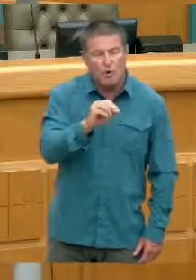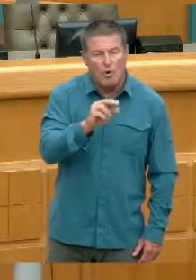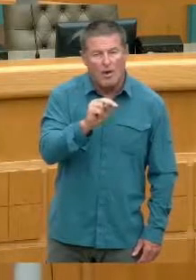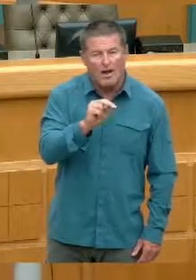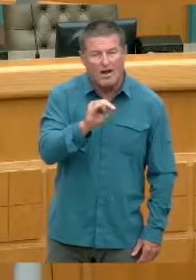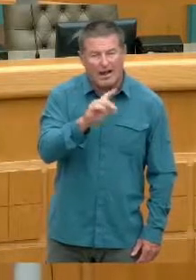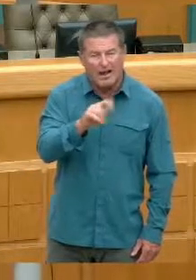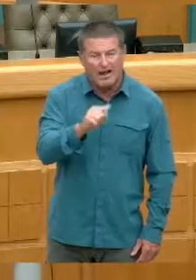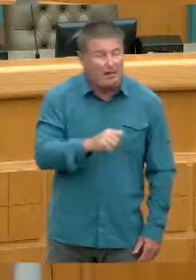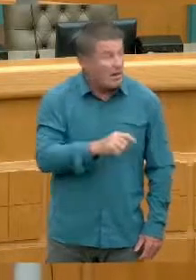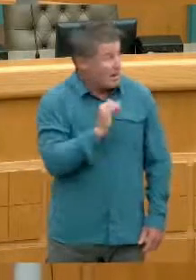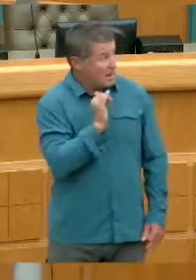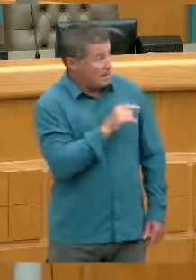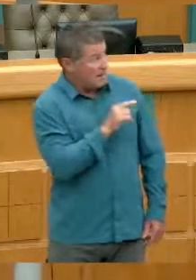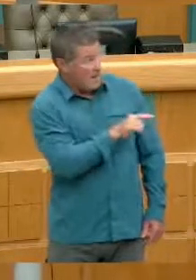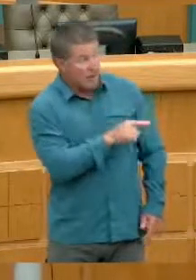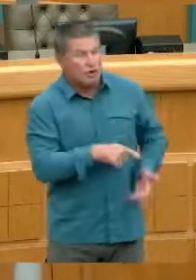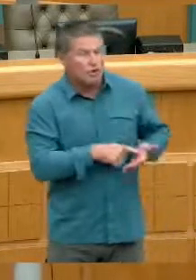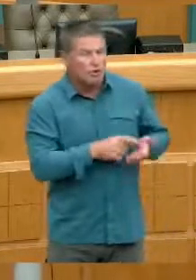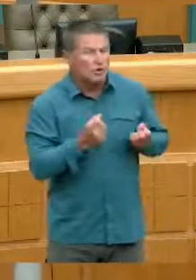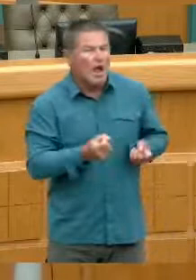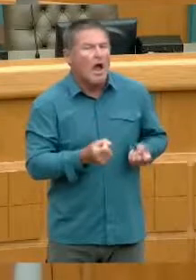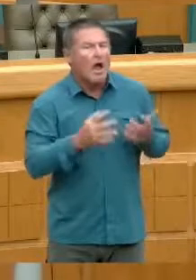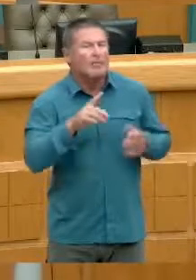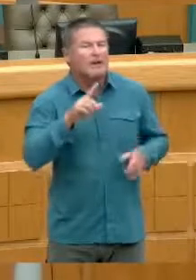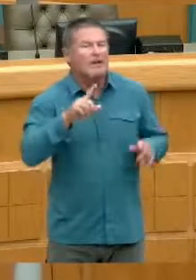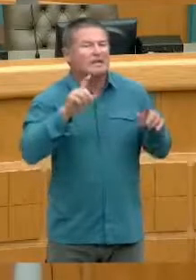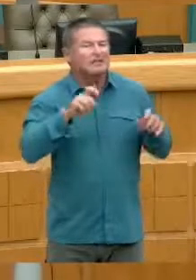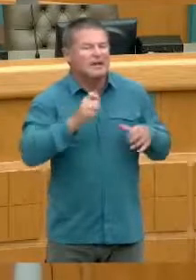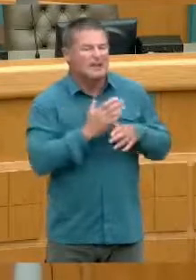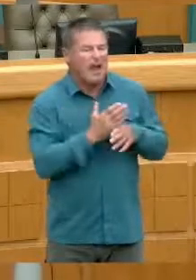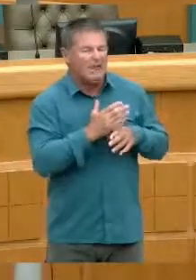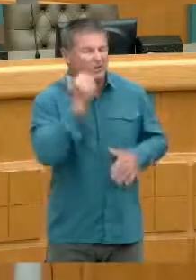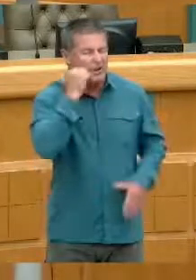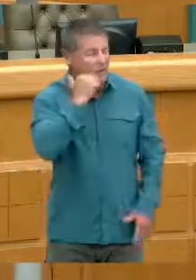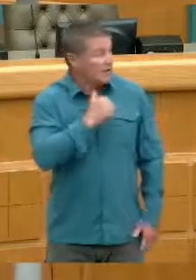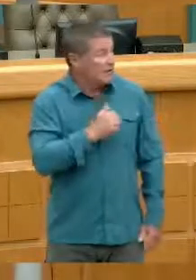chart shows number of tests taken daily. That's the blue bars.